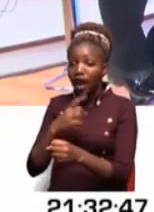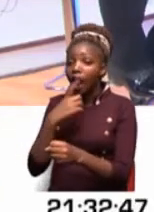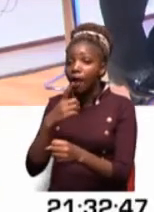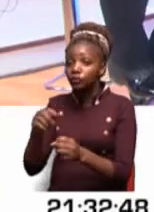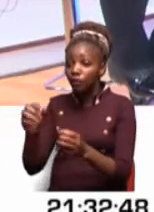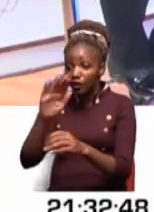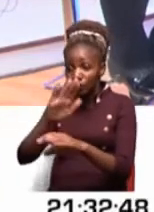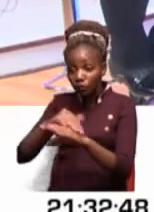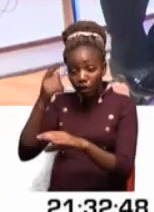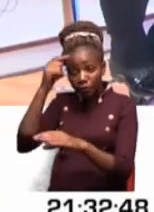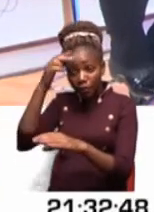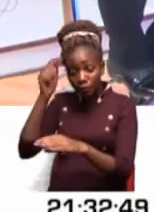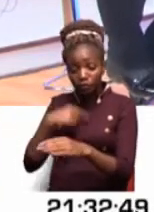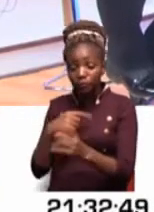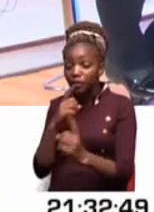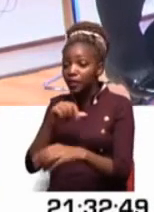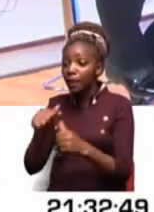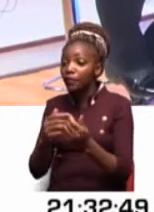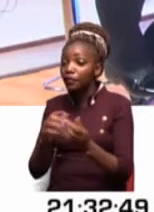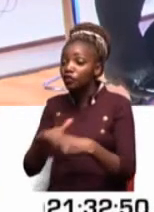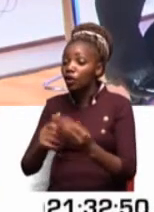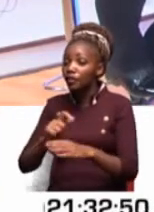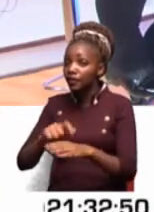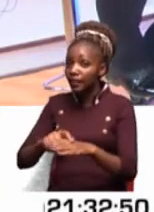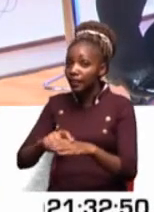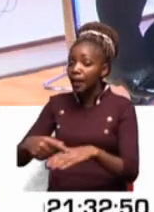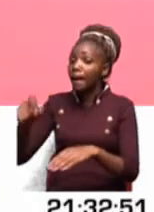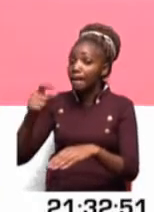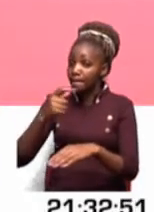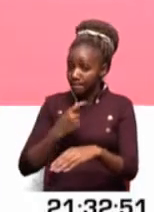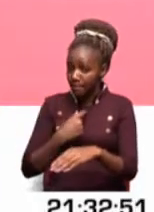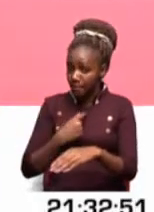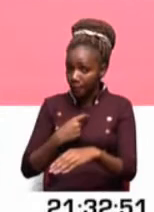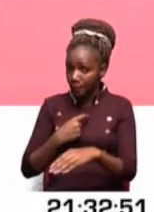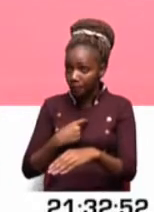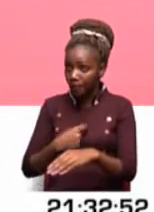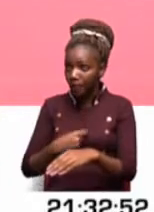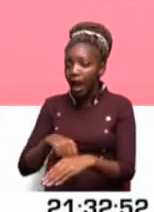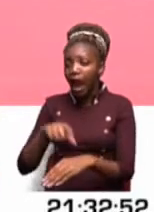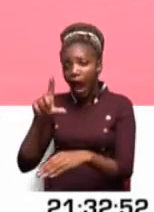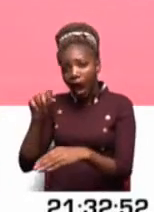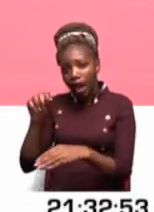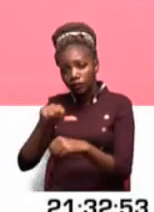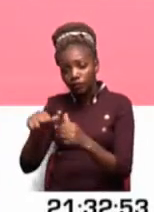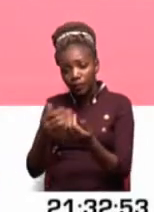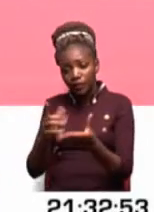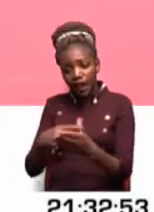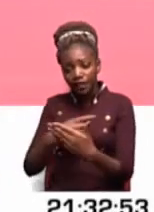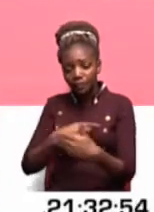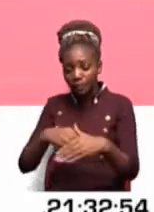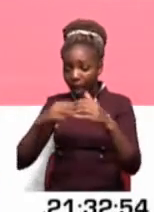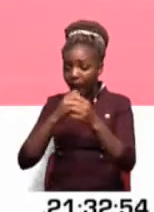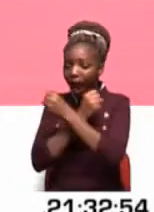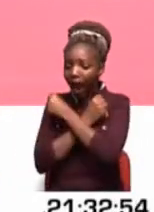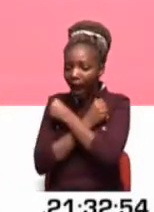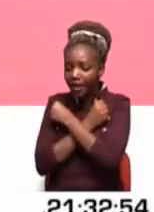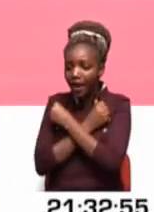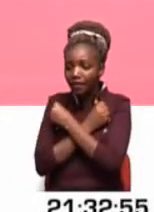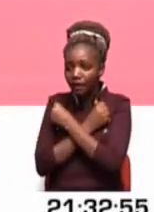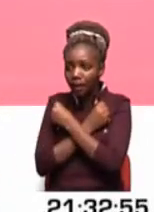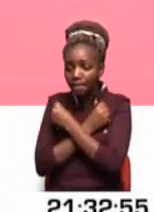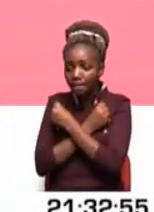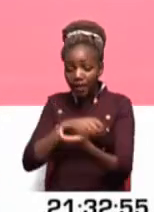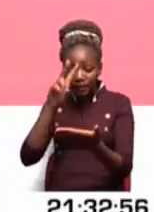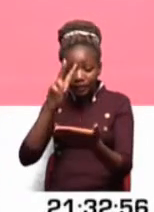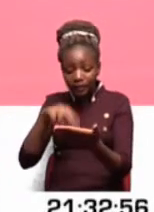Fair enough. As a policy analyst, these are the things I tweet about all the time. I love to look and study the numbers. I've worked